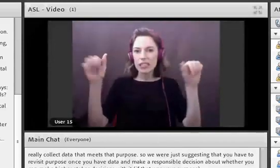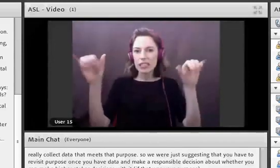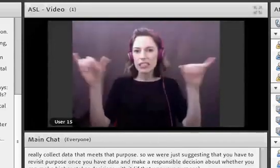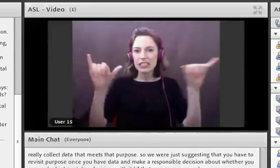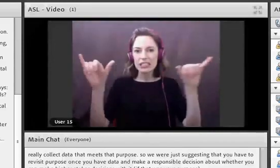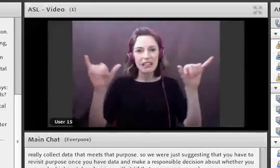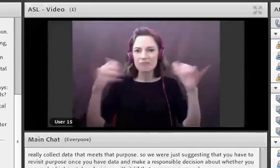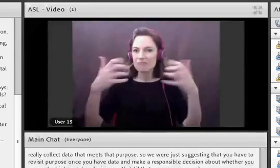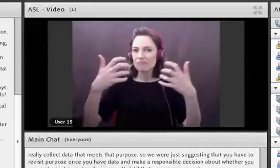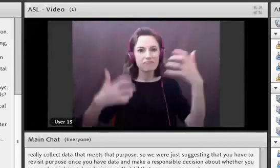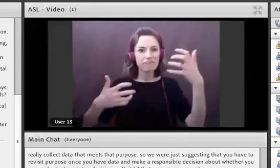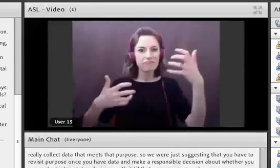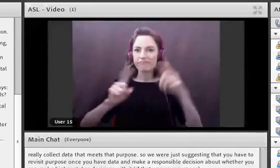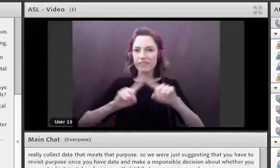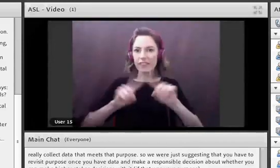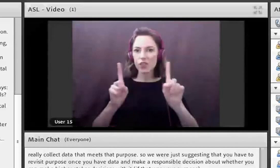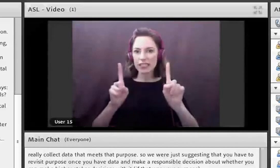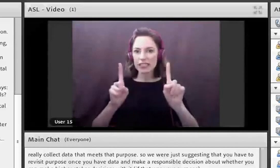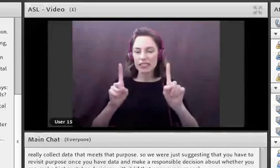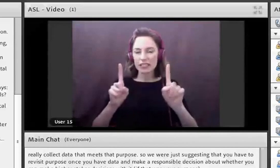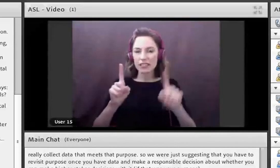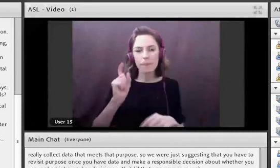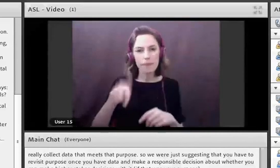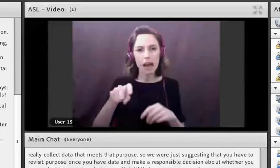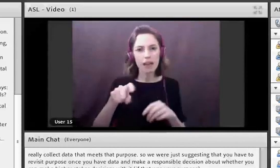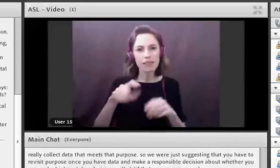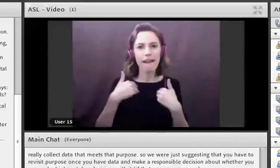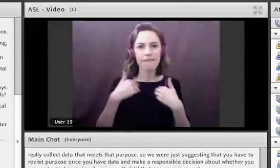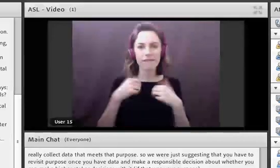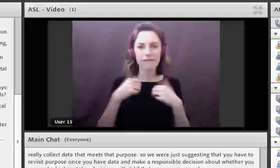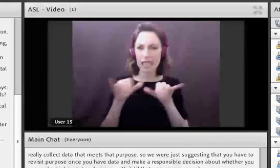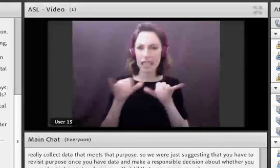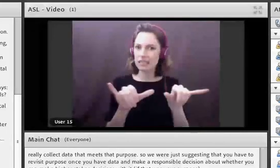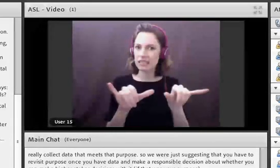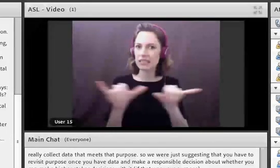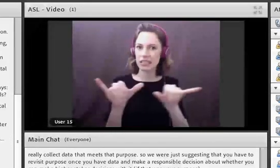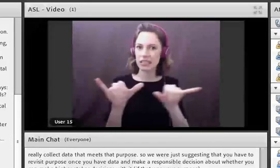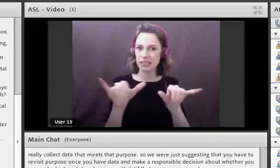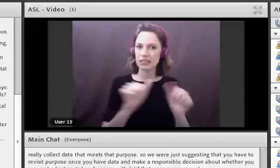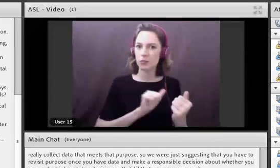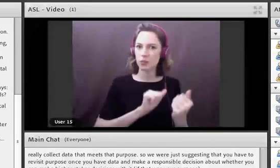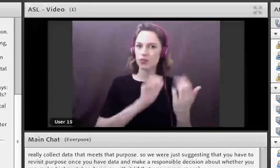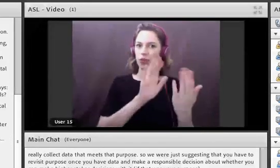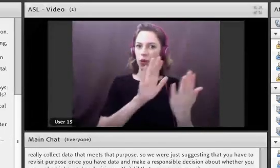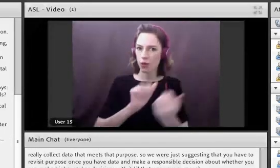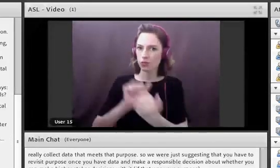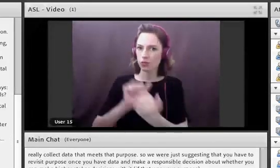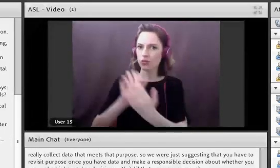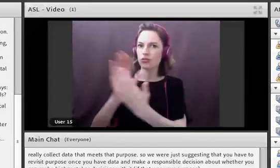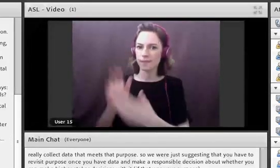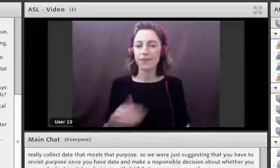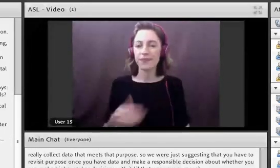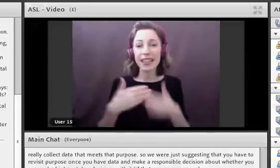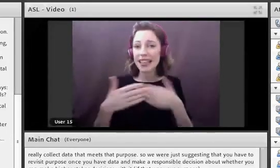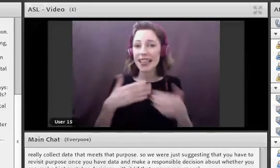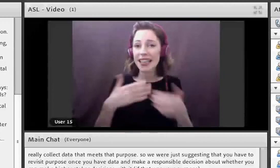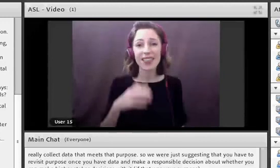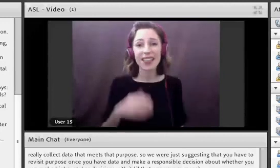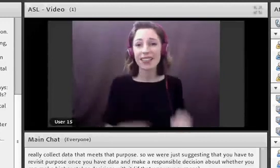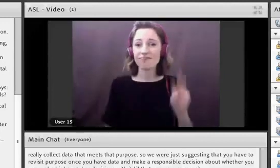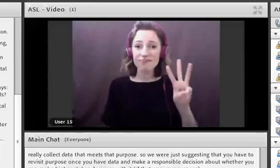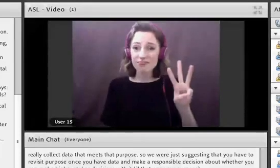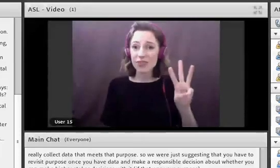we identify this. And even if you're doing something like you have the Washington Group short set and the child functioning module, well, on a